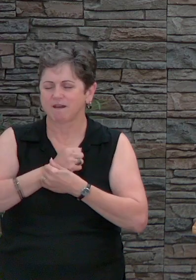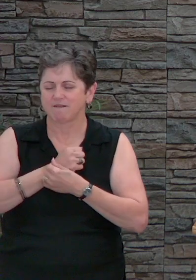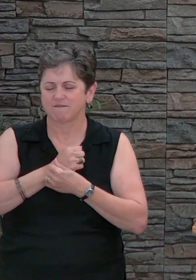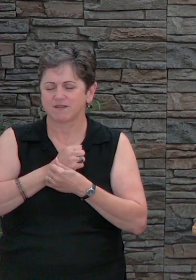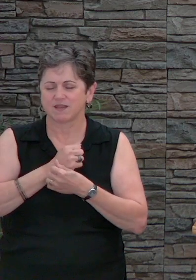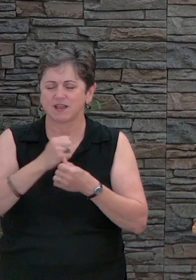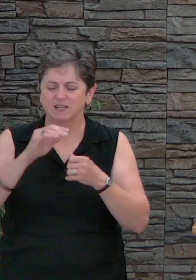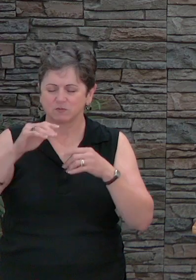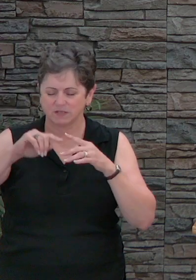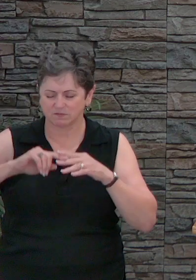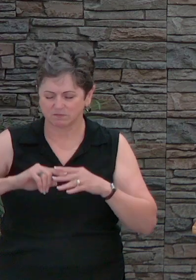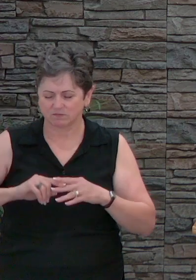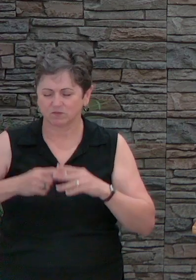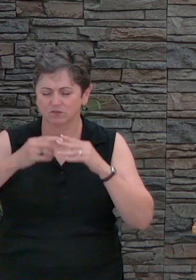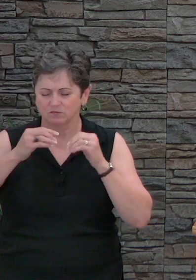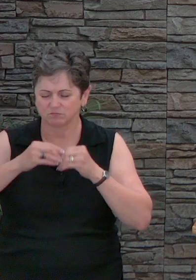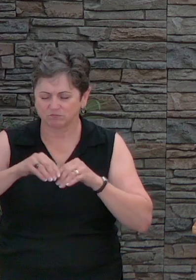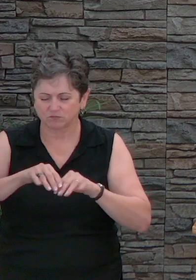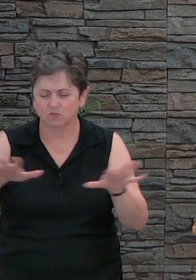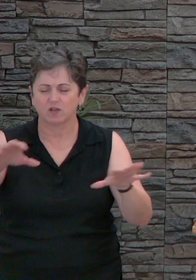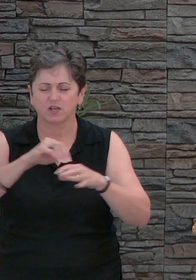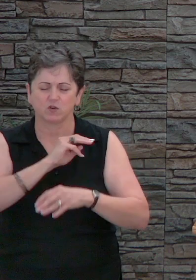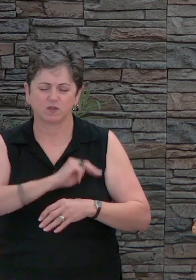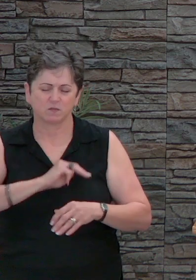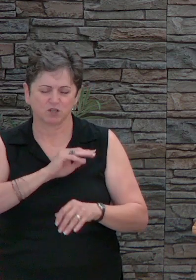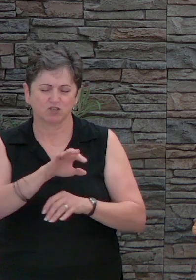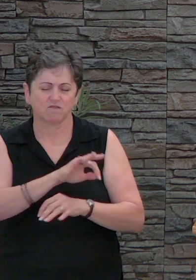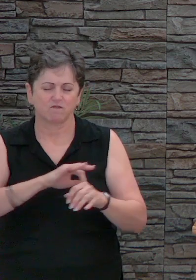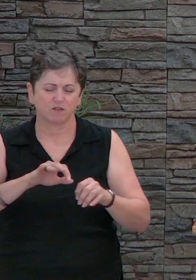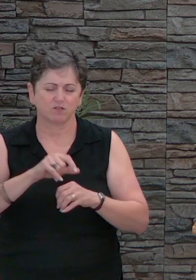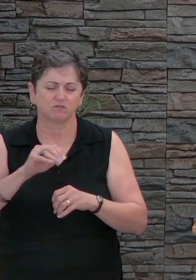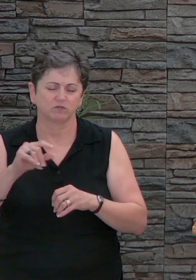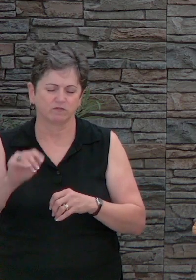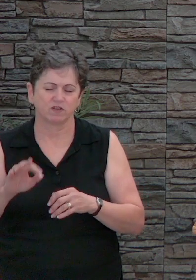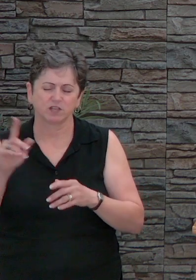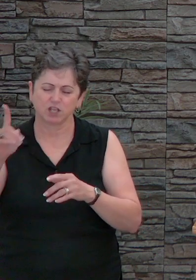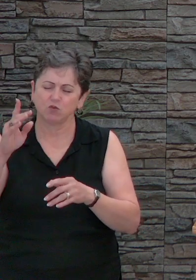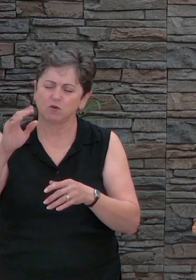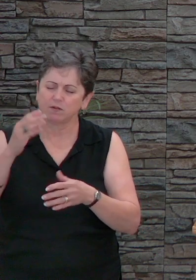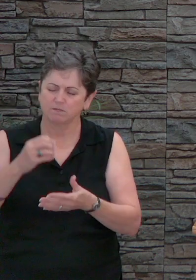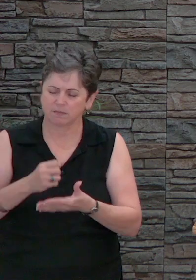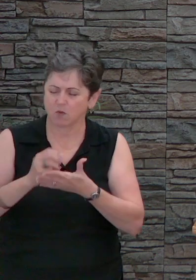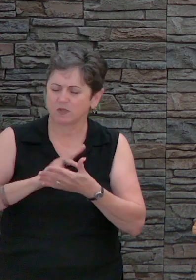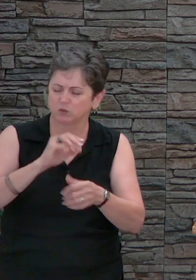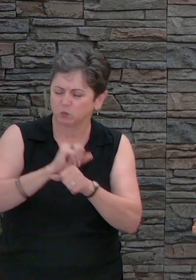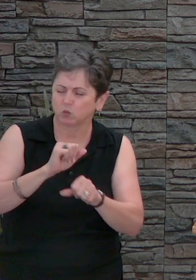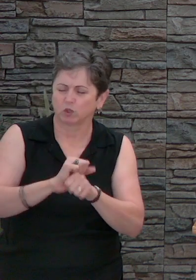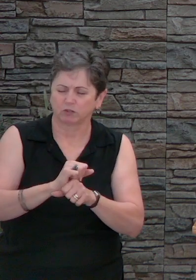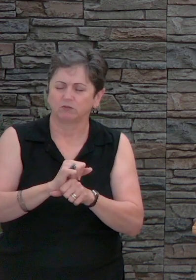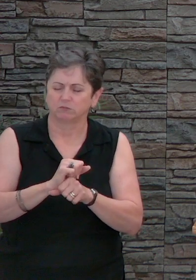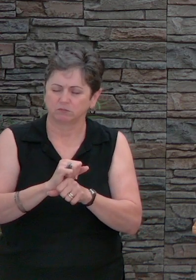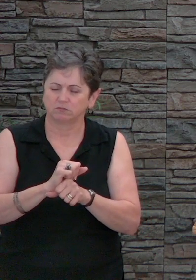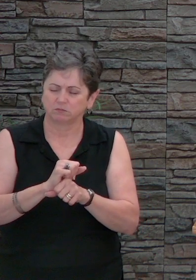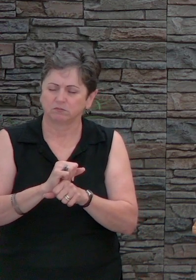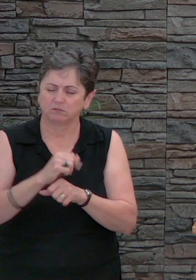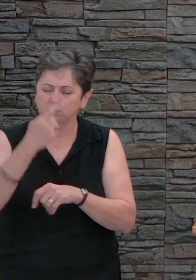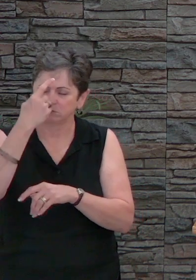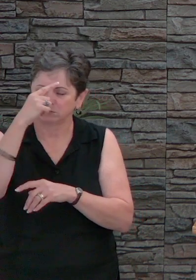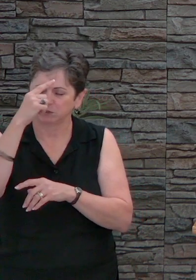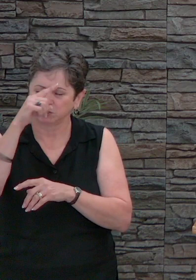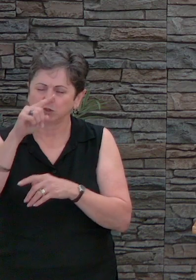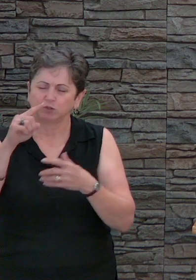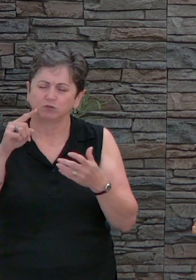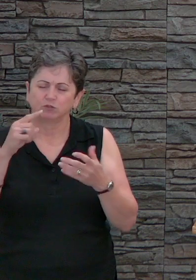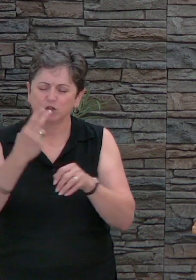we set out into the mission field here soon, that you will put us to work. Help us